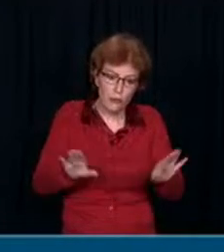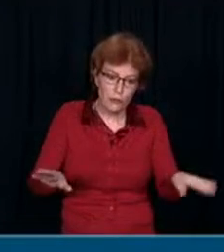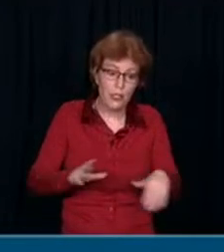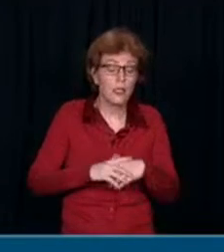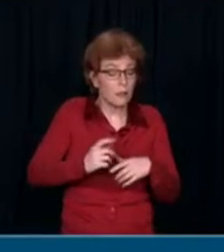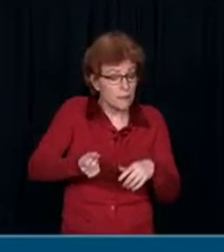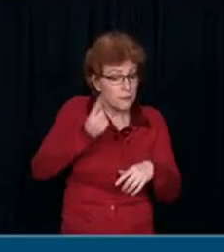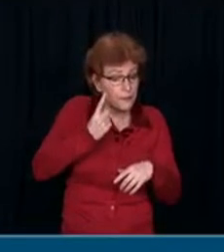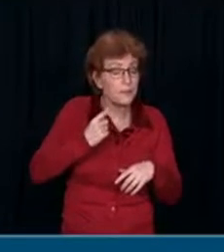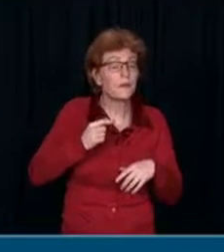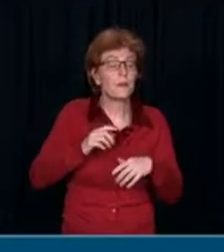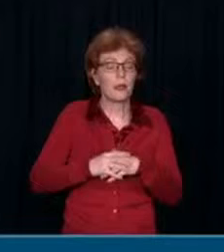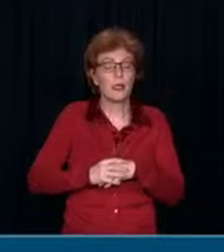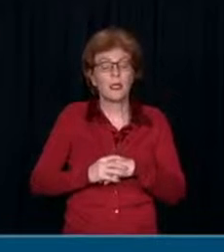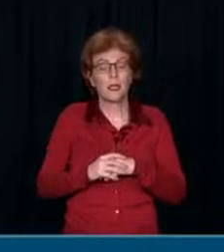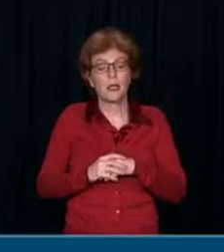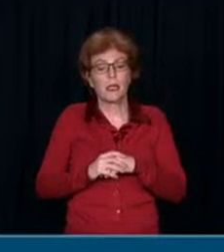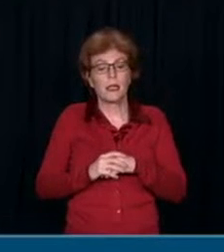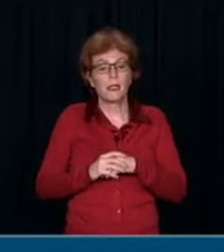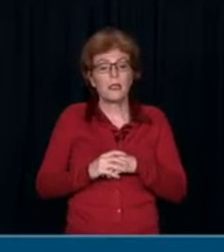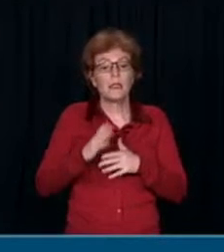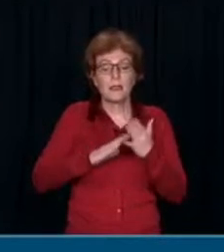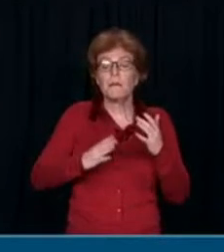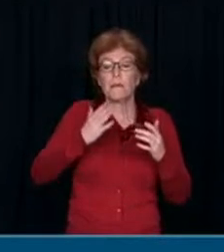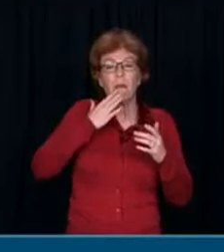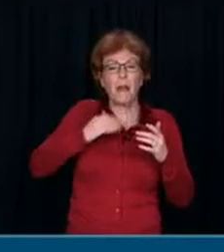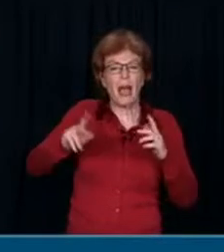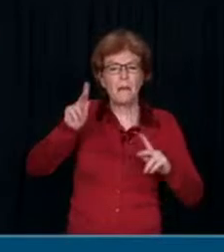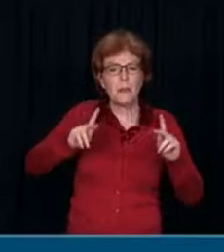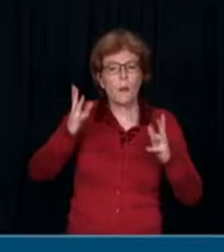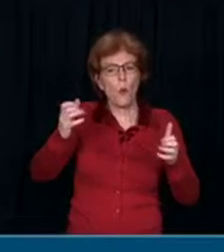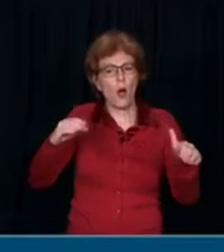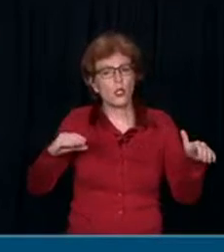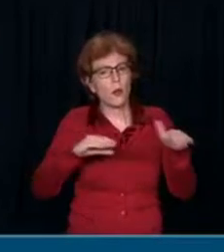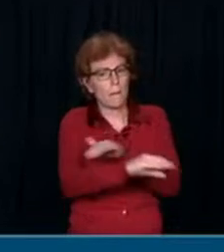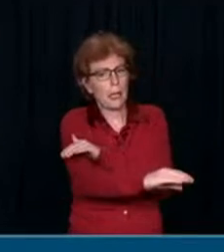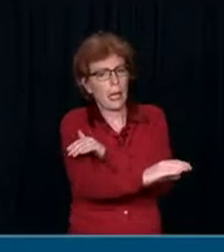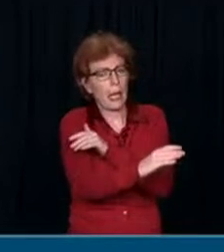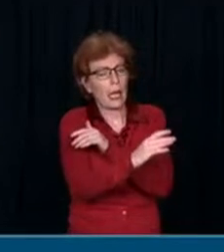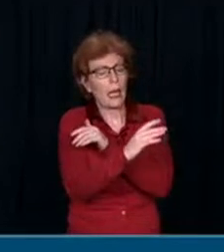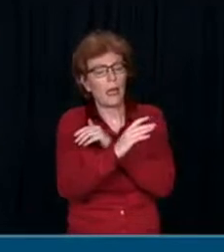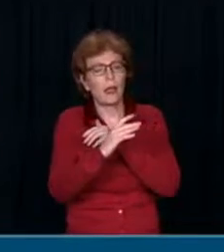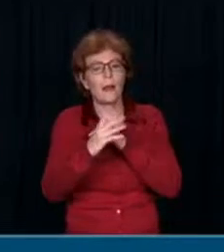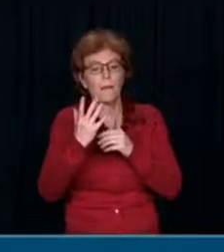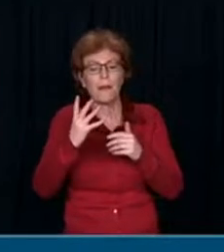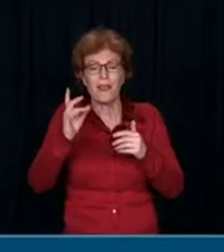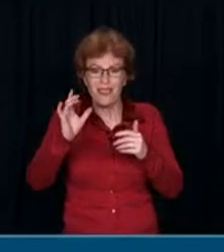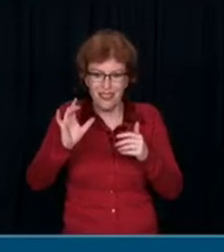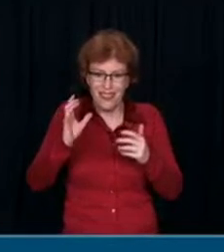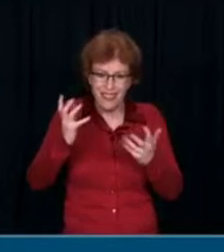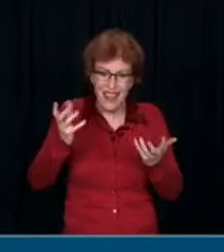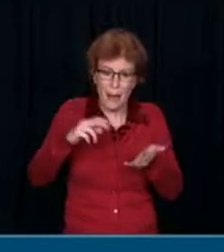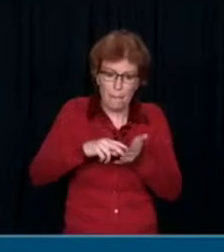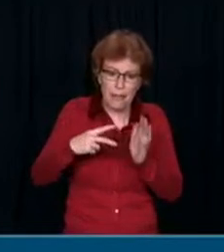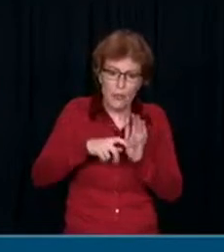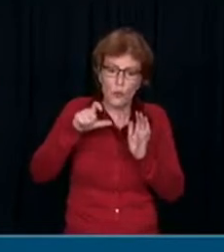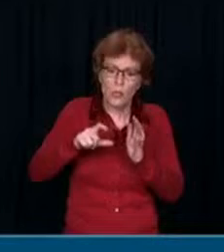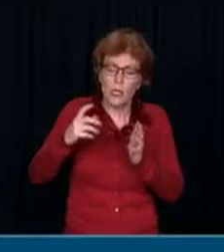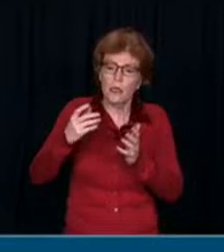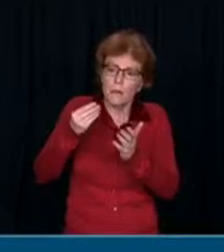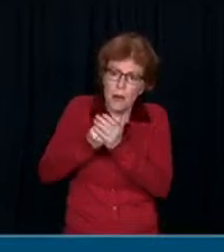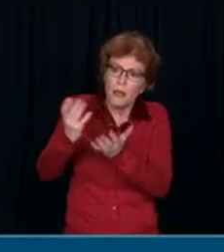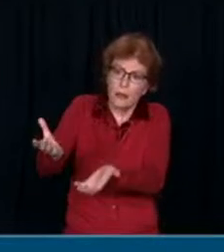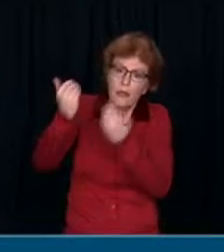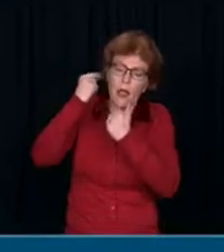I understand that there are some bad actors wanting to come in. That's where we need to bring funding